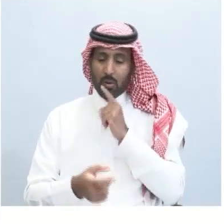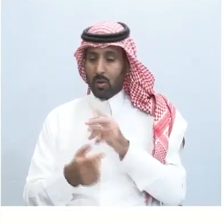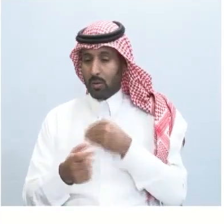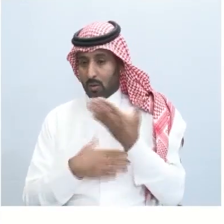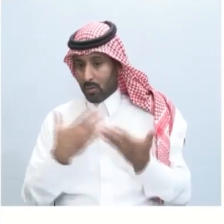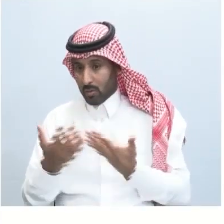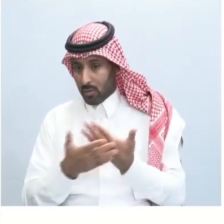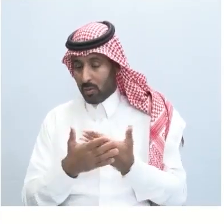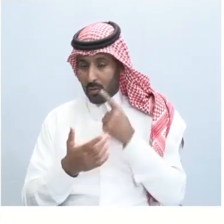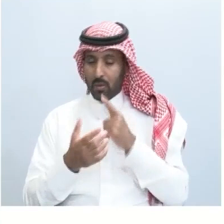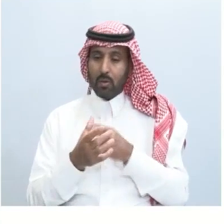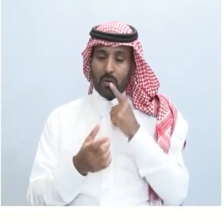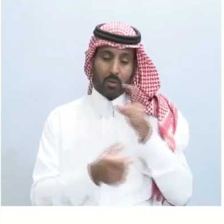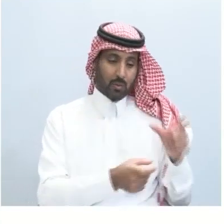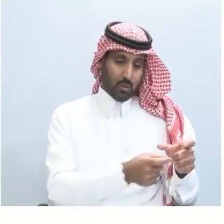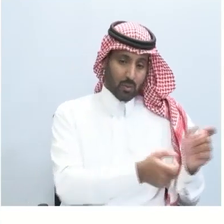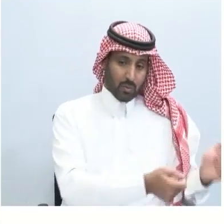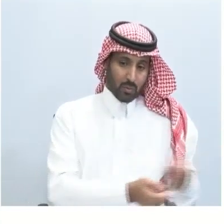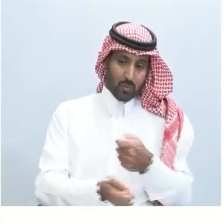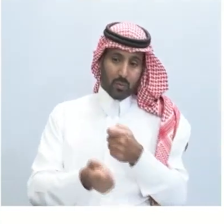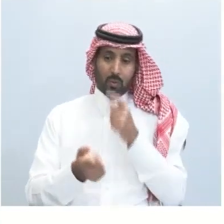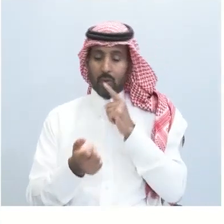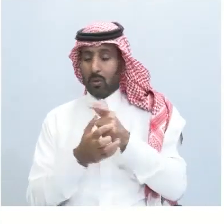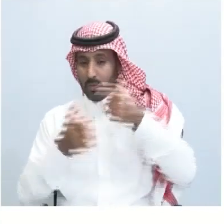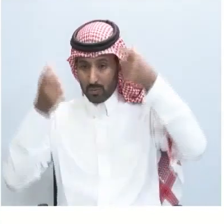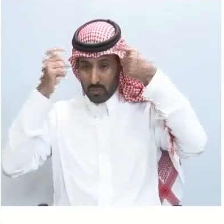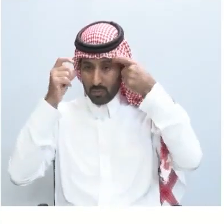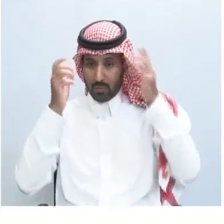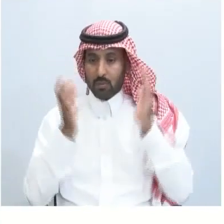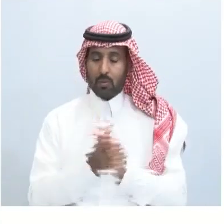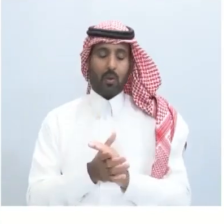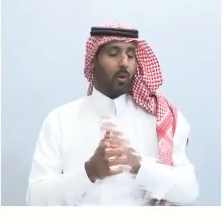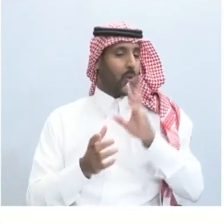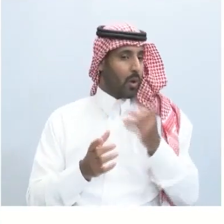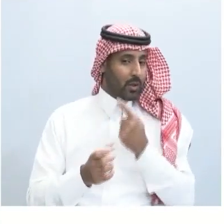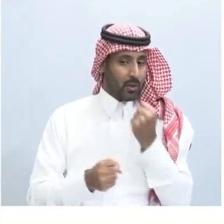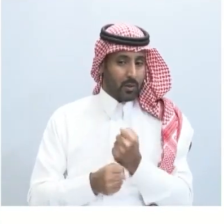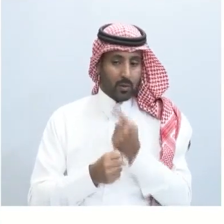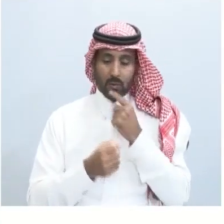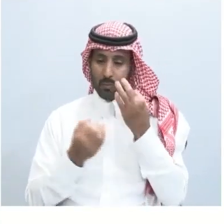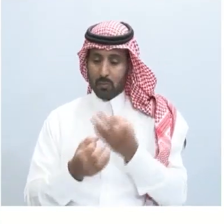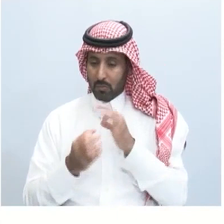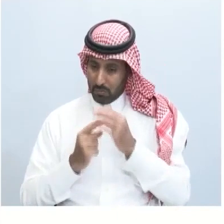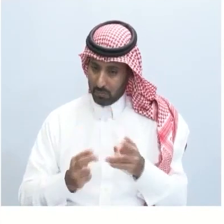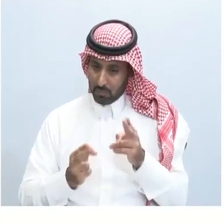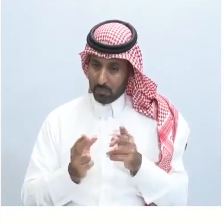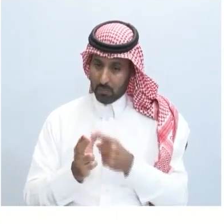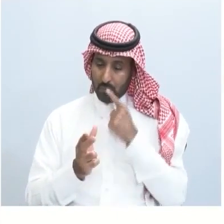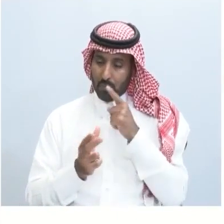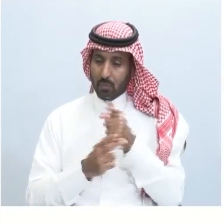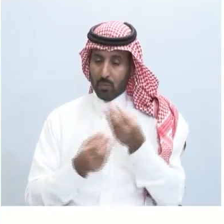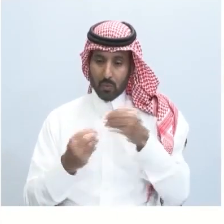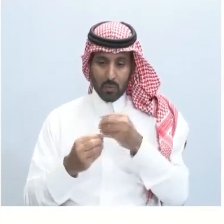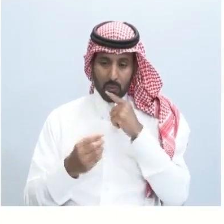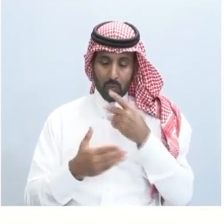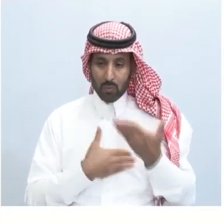part in this activity, just like hockey? Do you need a stick, a helmet? What do you have to do to prepare for this activity? What is involved